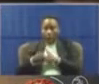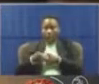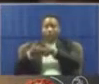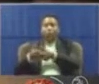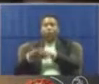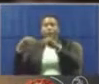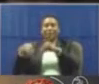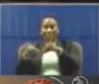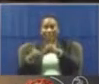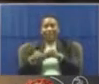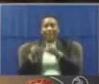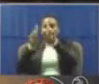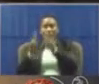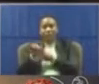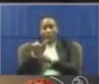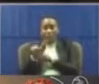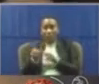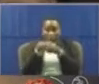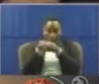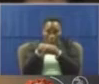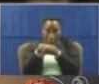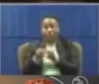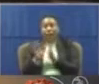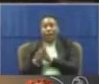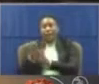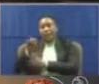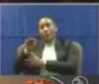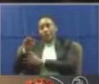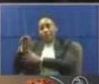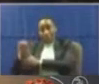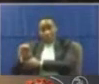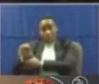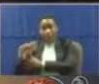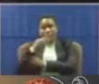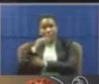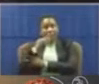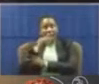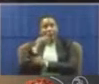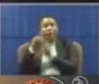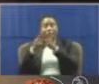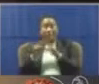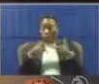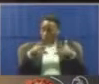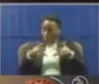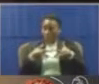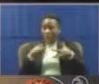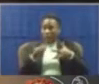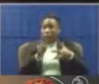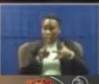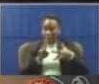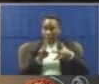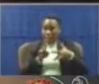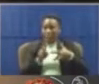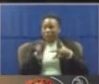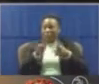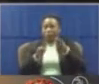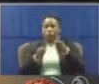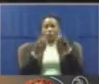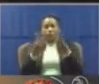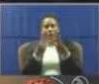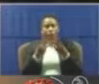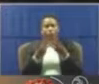small, medium-sized businesses who have been hard hit by the unrest. But what we are concerned about is that to date, very few people have been